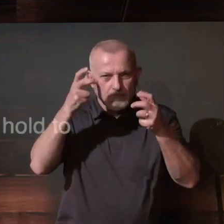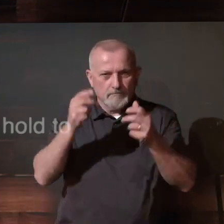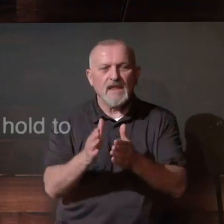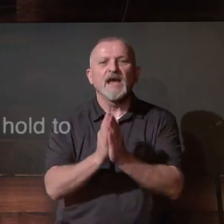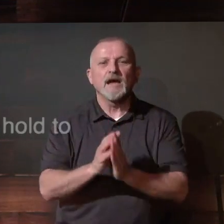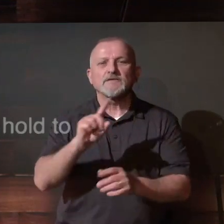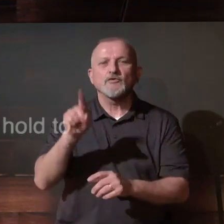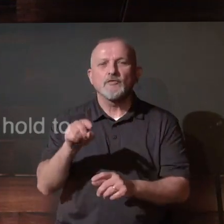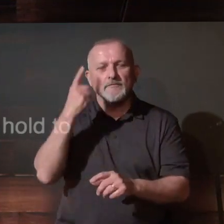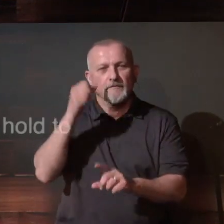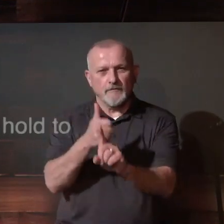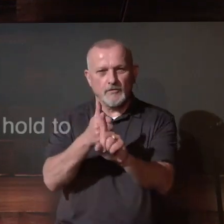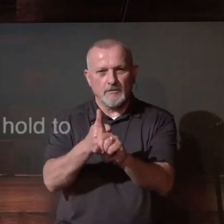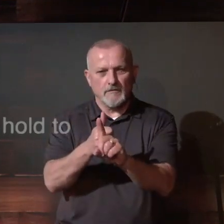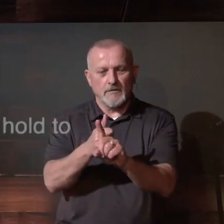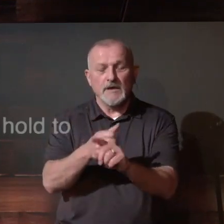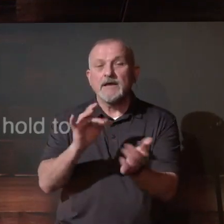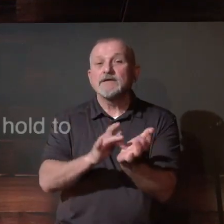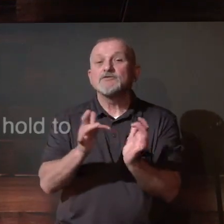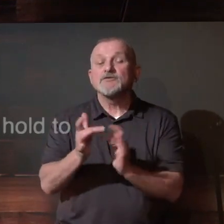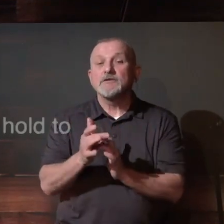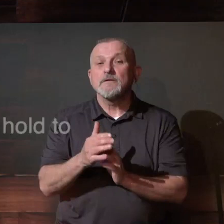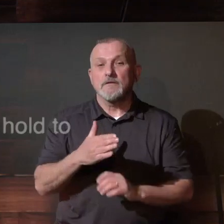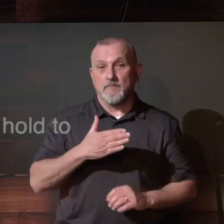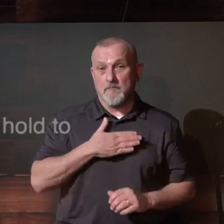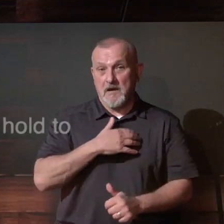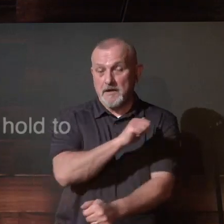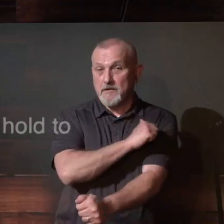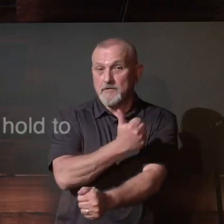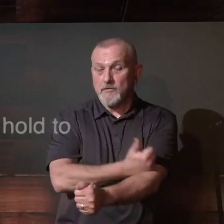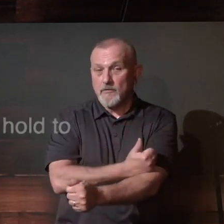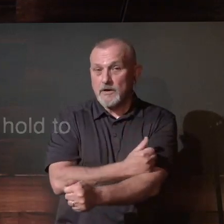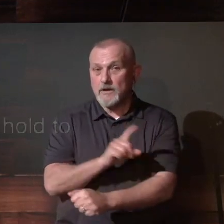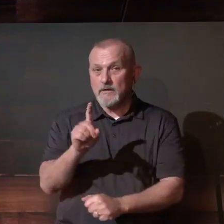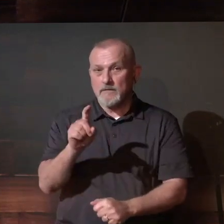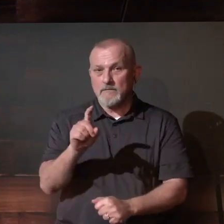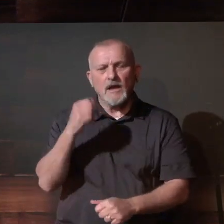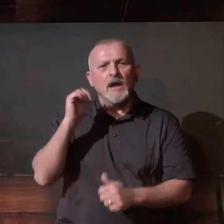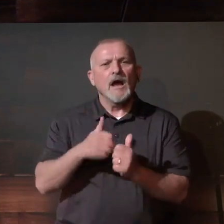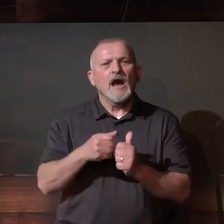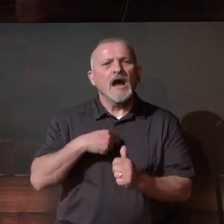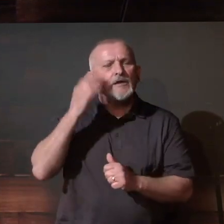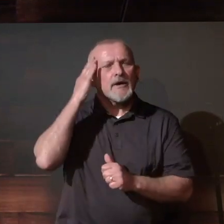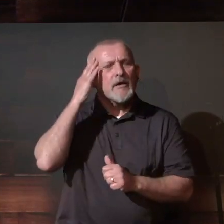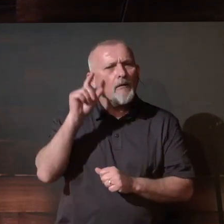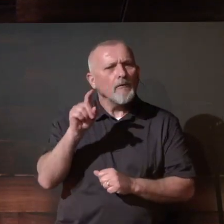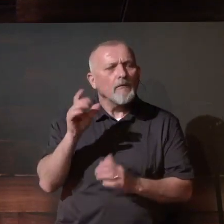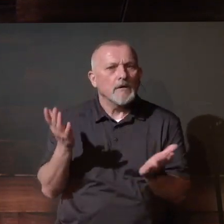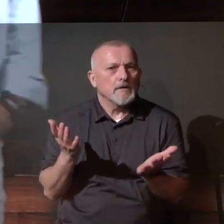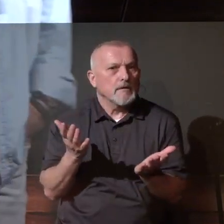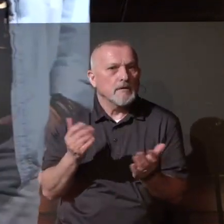question: is Jesus my authority? How do I know?